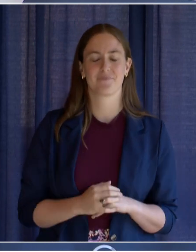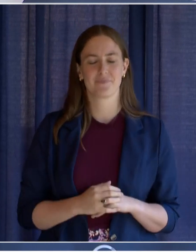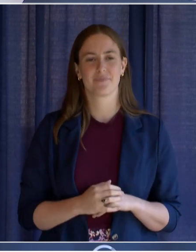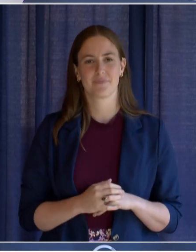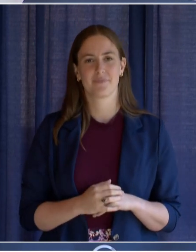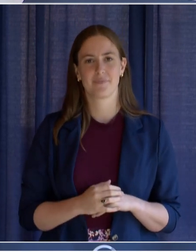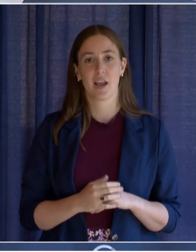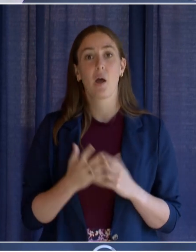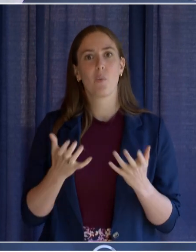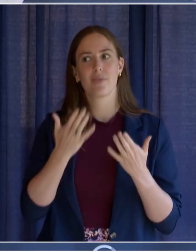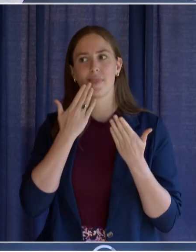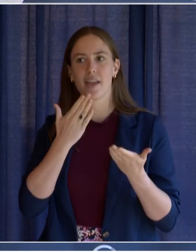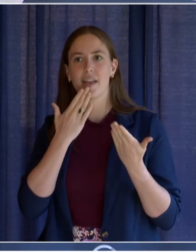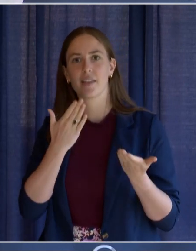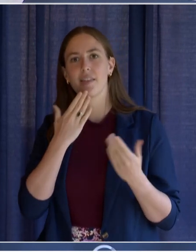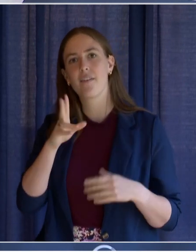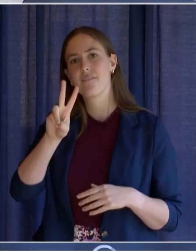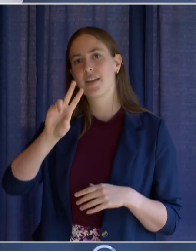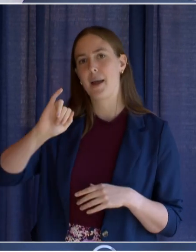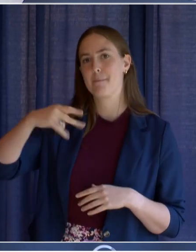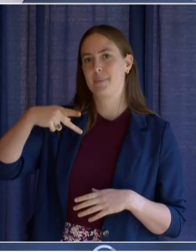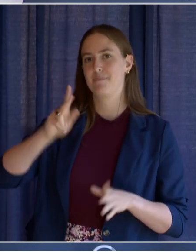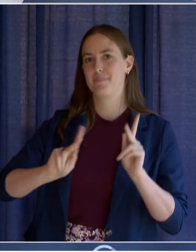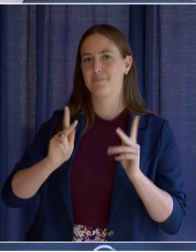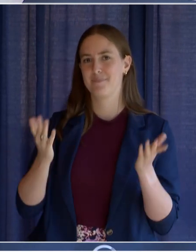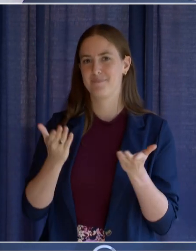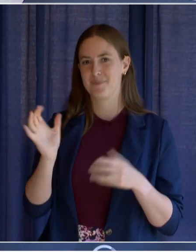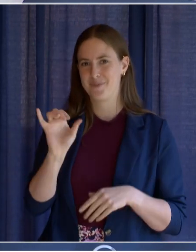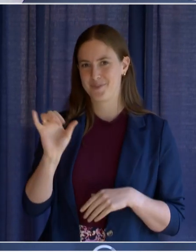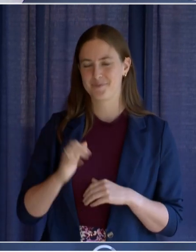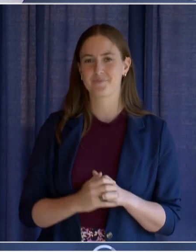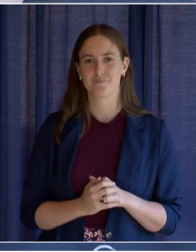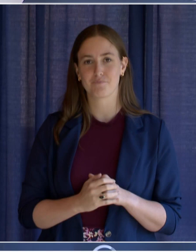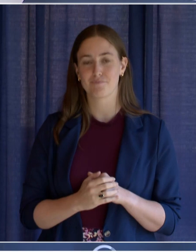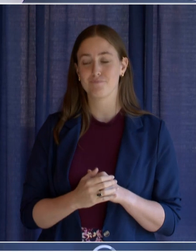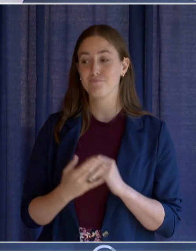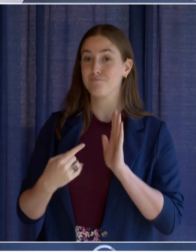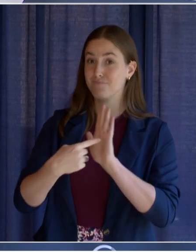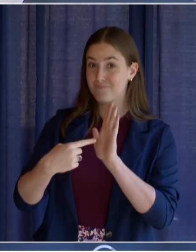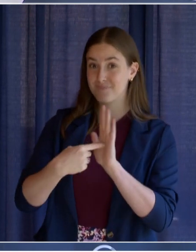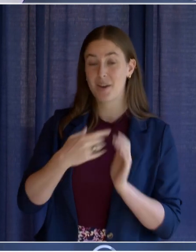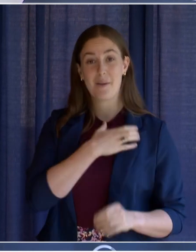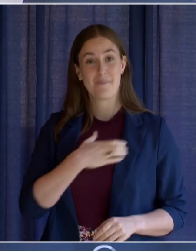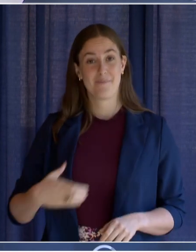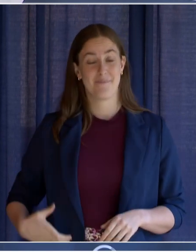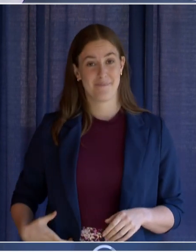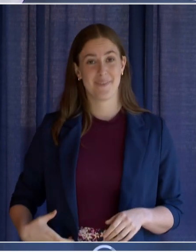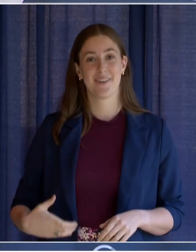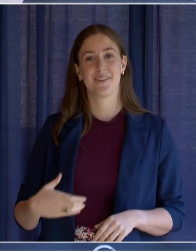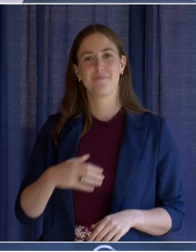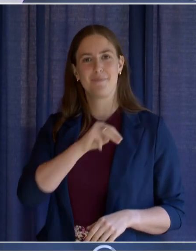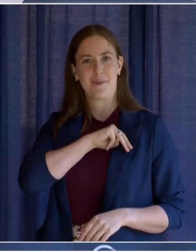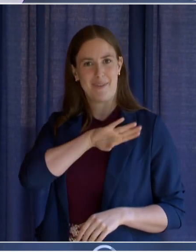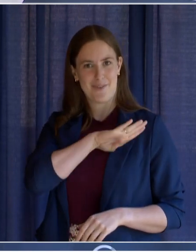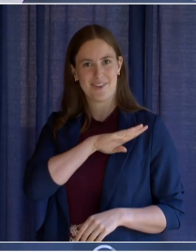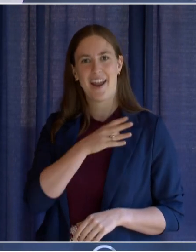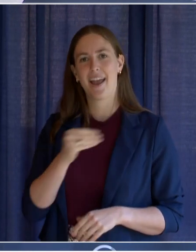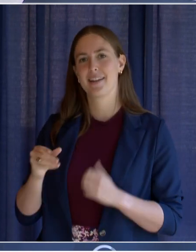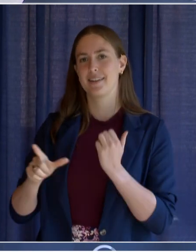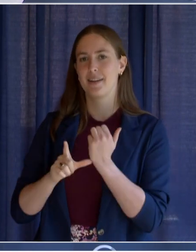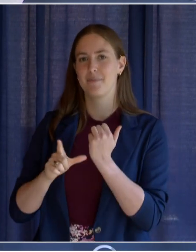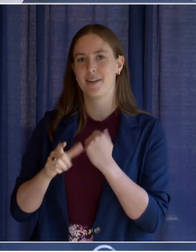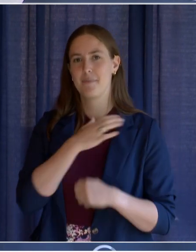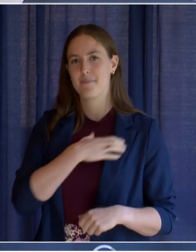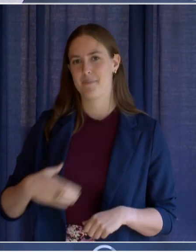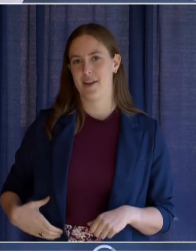the VIPs who are here with us today. So then Mayor Bowser and the Deputy Mayor Anderson, thank you for